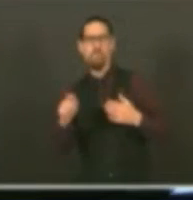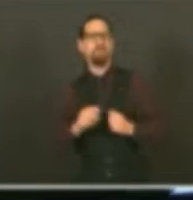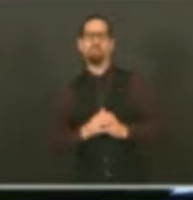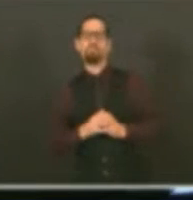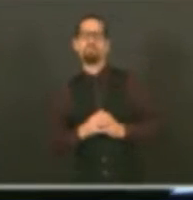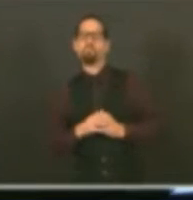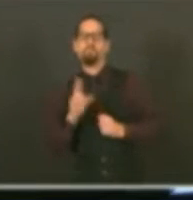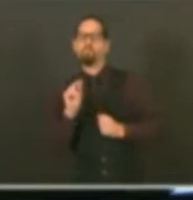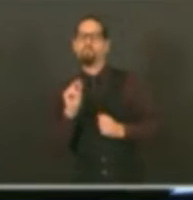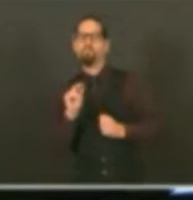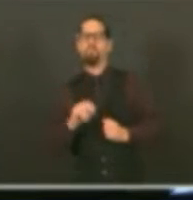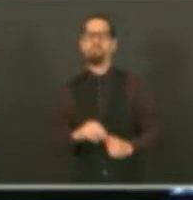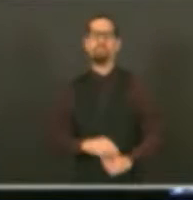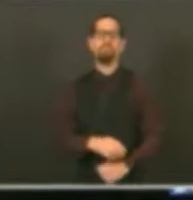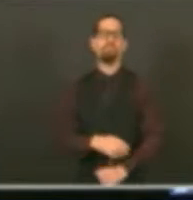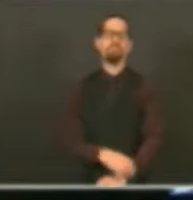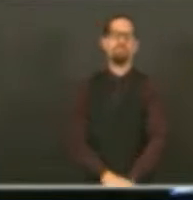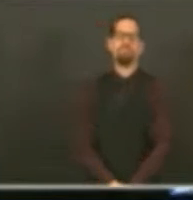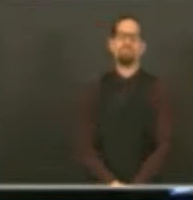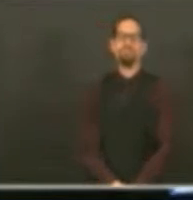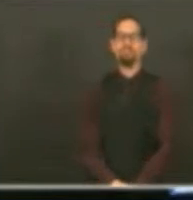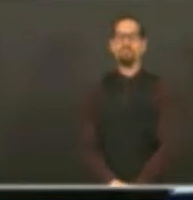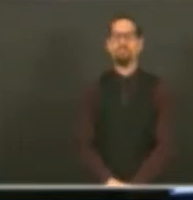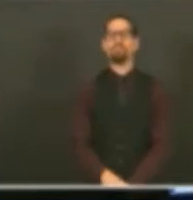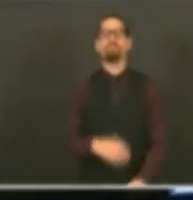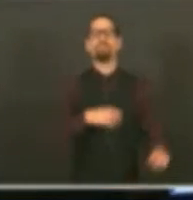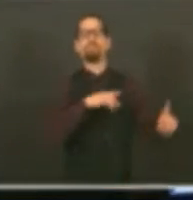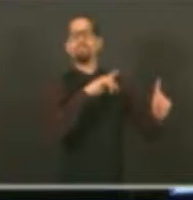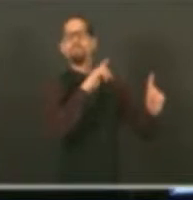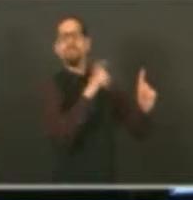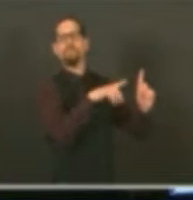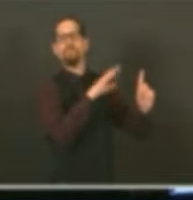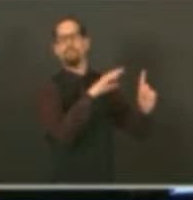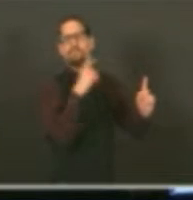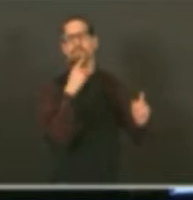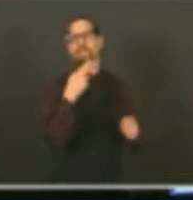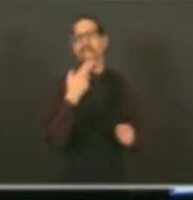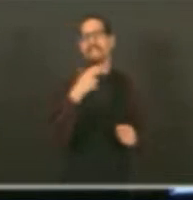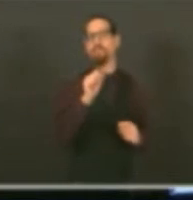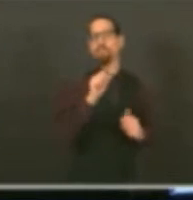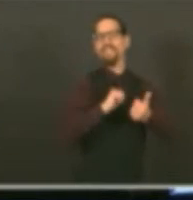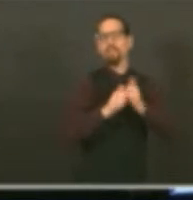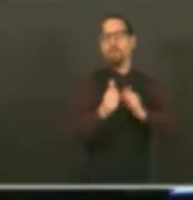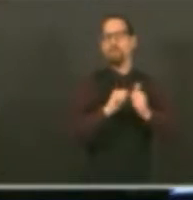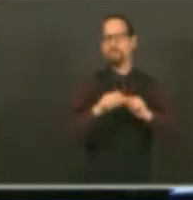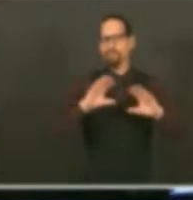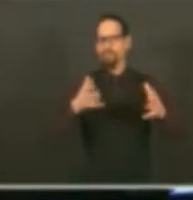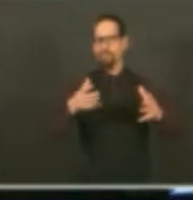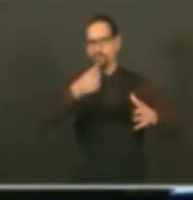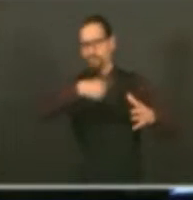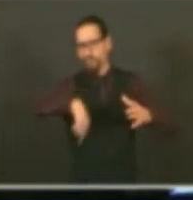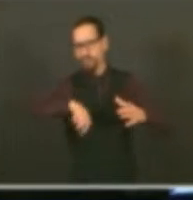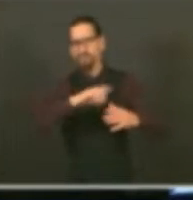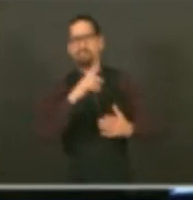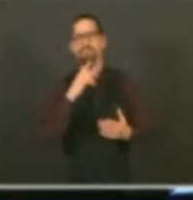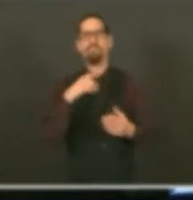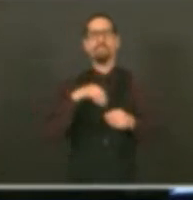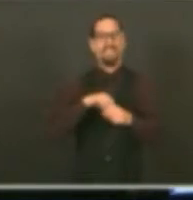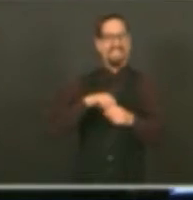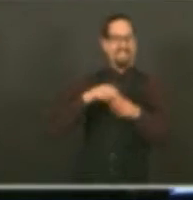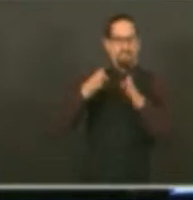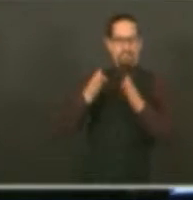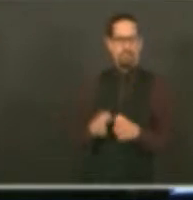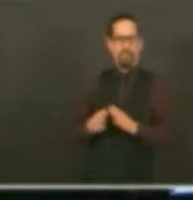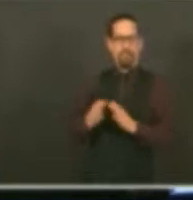Governor, just a couple of high school sports questions. You know, at a time when you continue to stress about the importance of in-person learning, what are